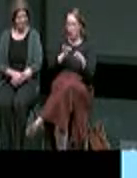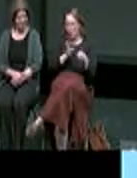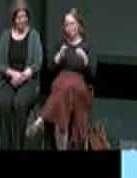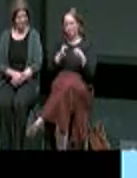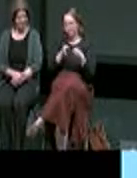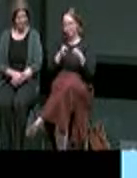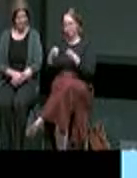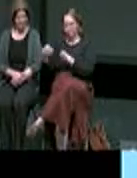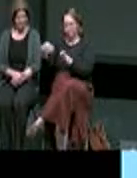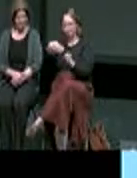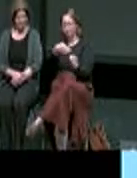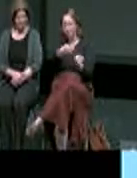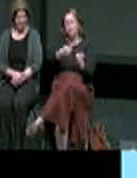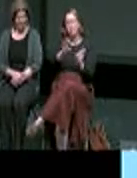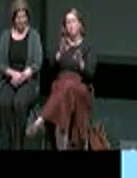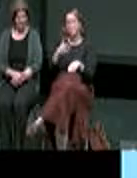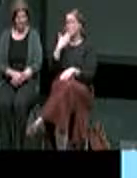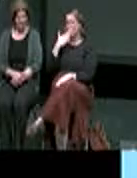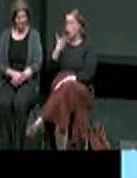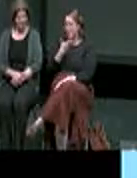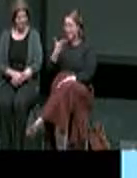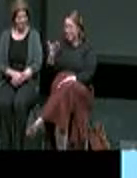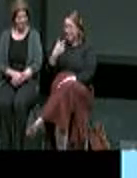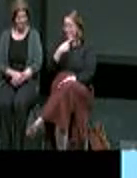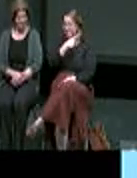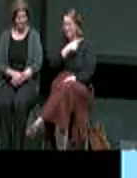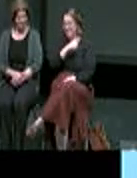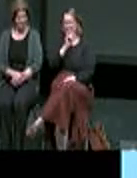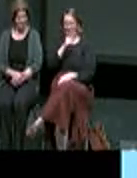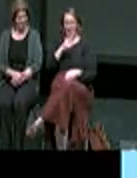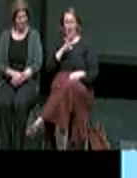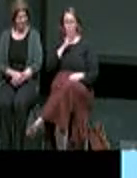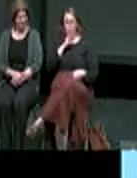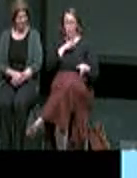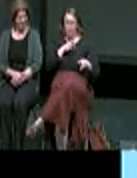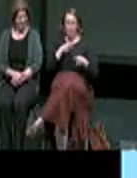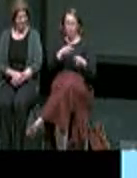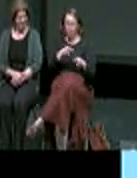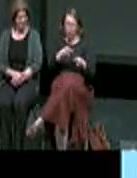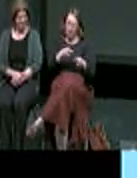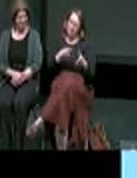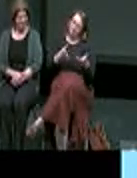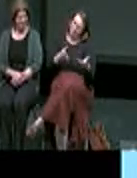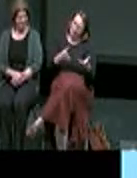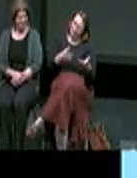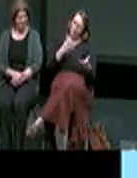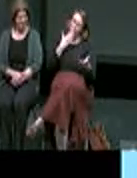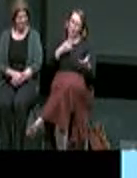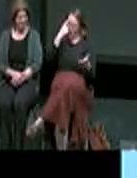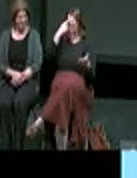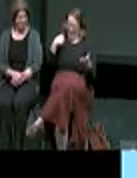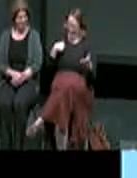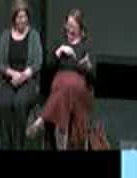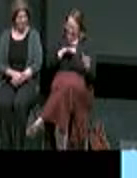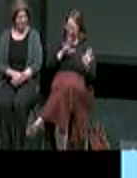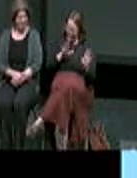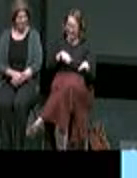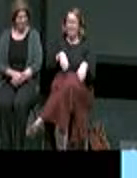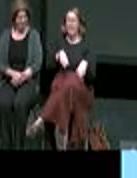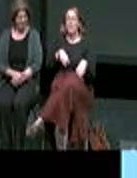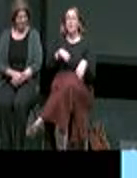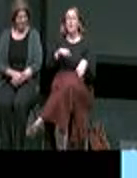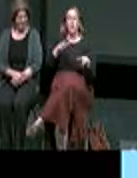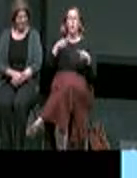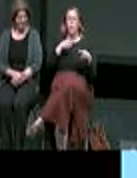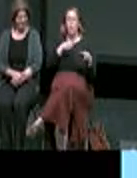it. Well, the good thing was that river, well, I don't know if it was good or not. It was good for us. The river